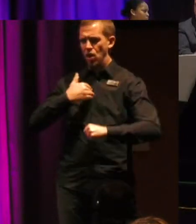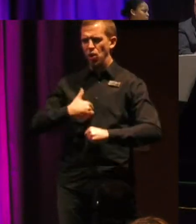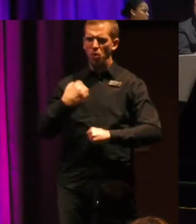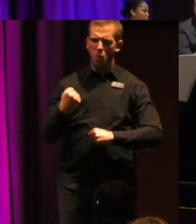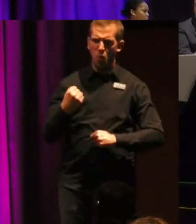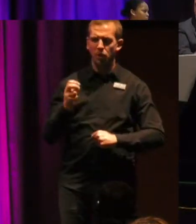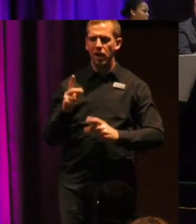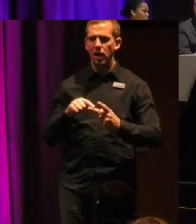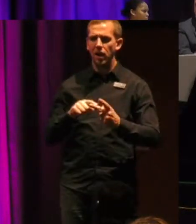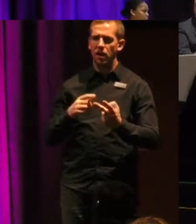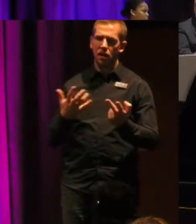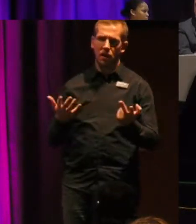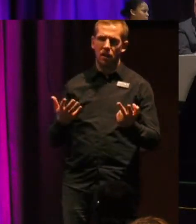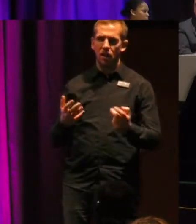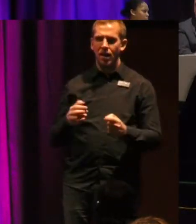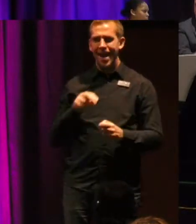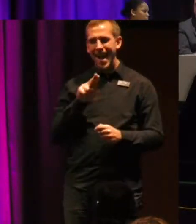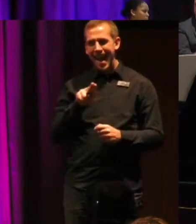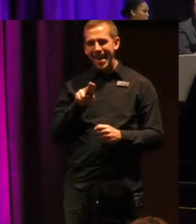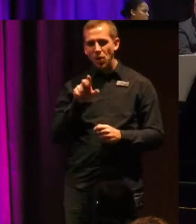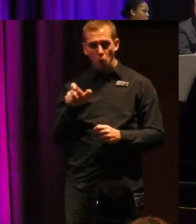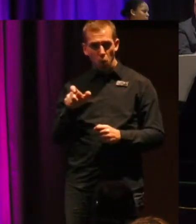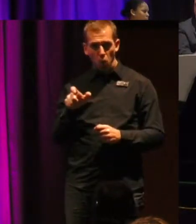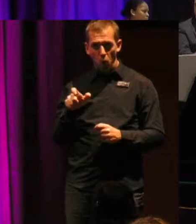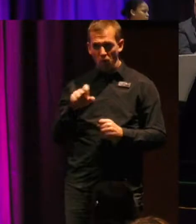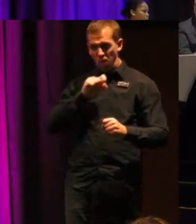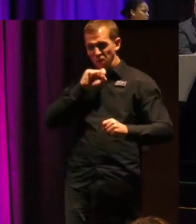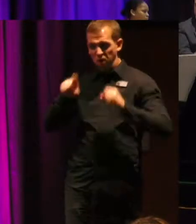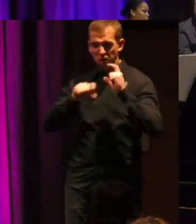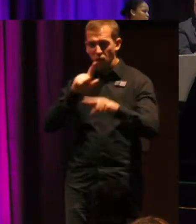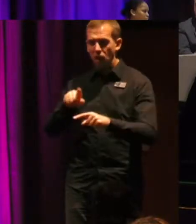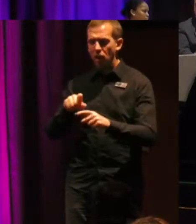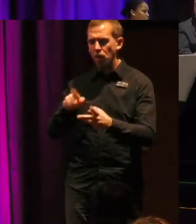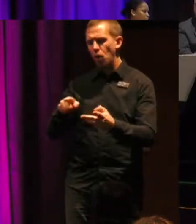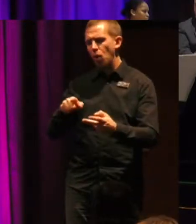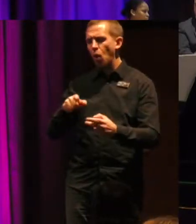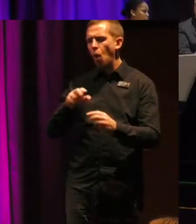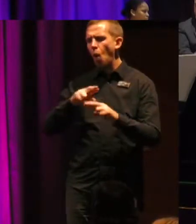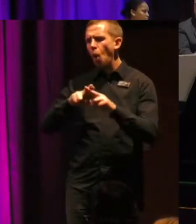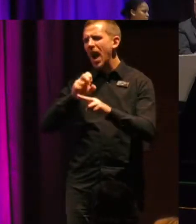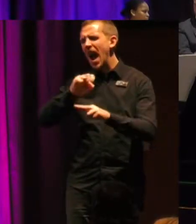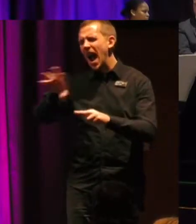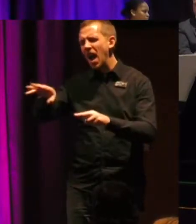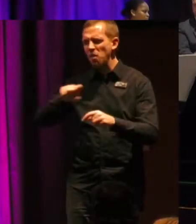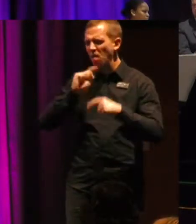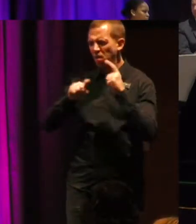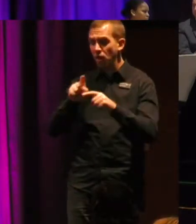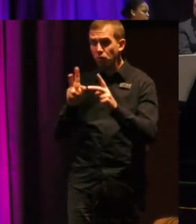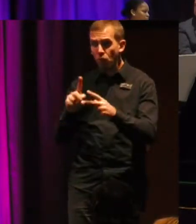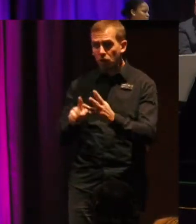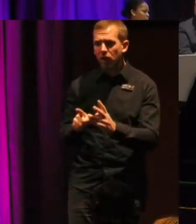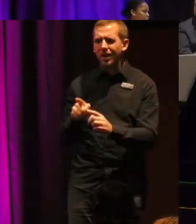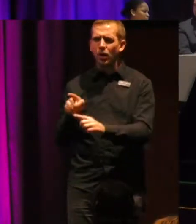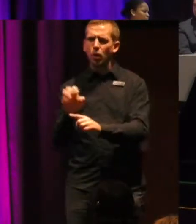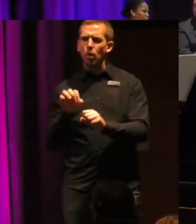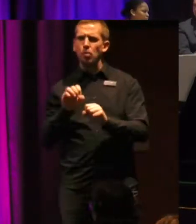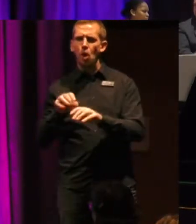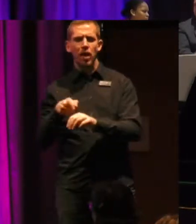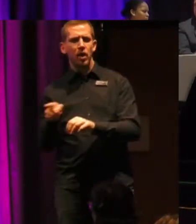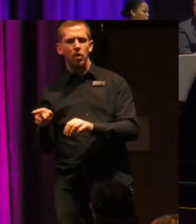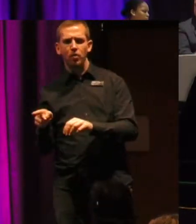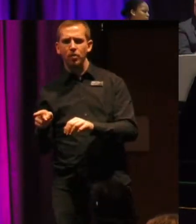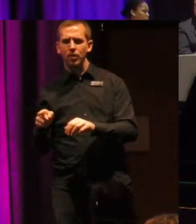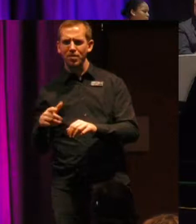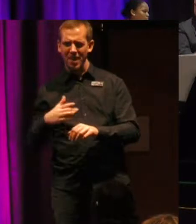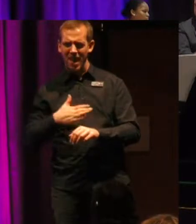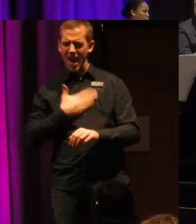being called the N-word or, being told to go back home or wherever it is? How do you see that, and what that chilling